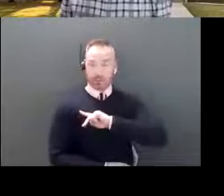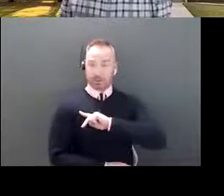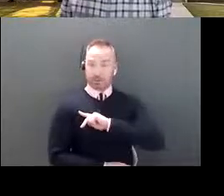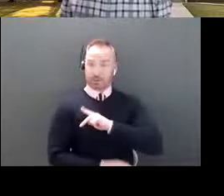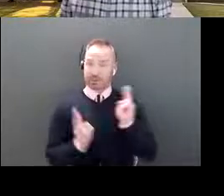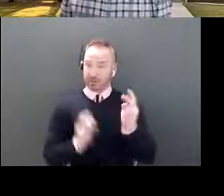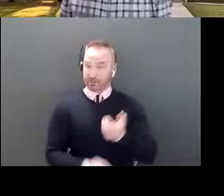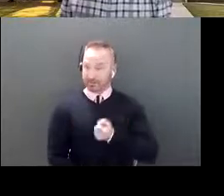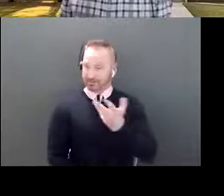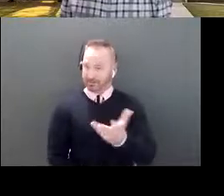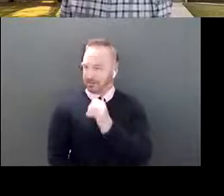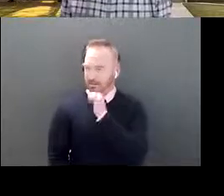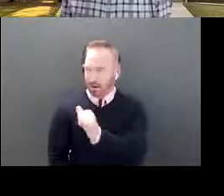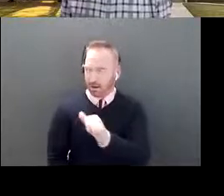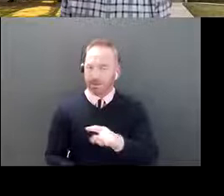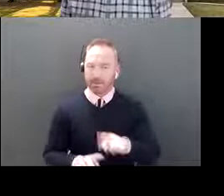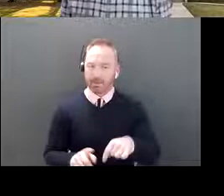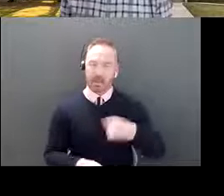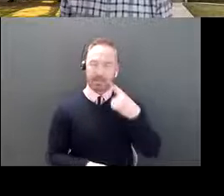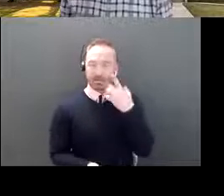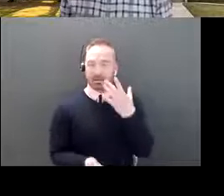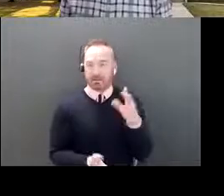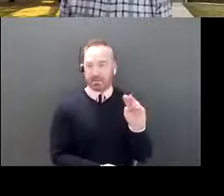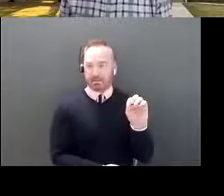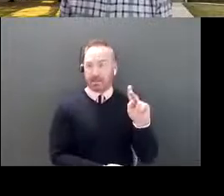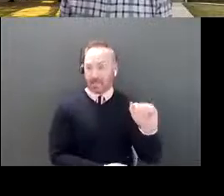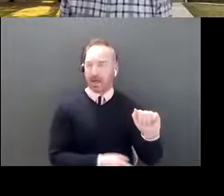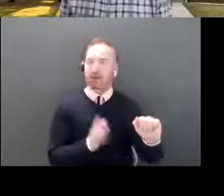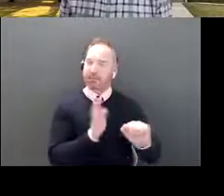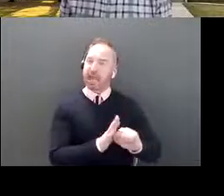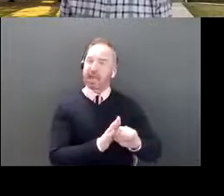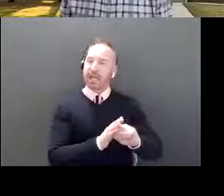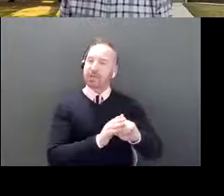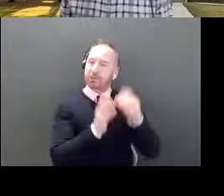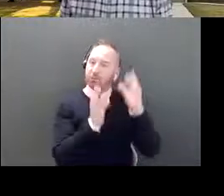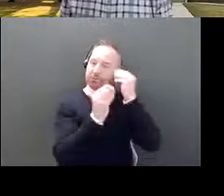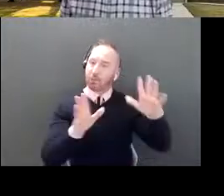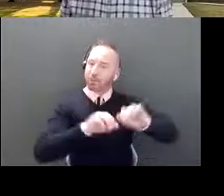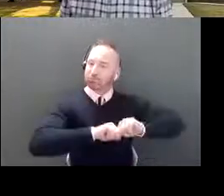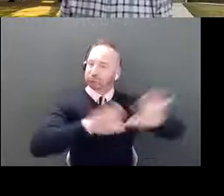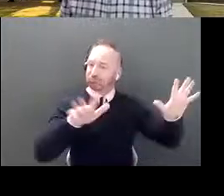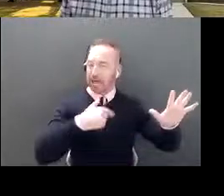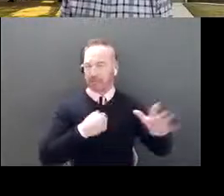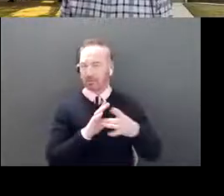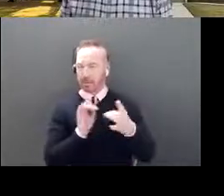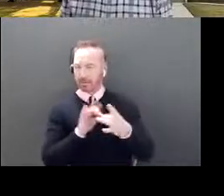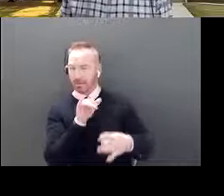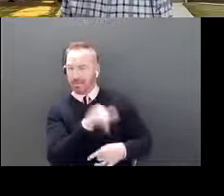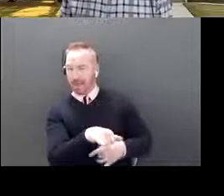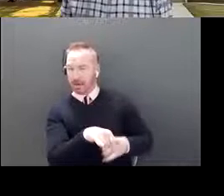today, other than what's reported in the media, I'm always have to remind myself and all of us that we're